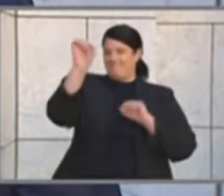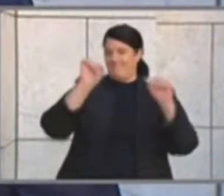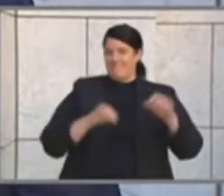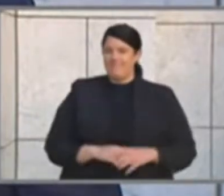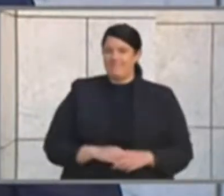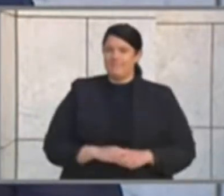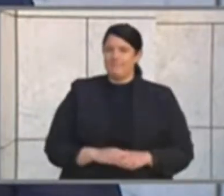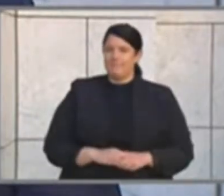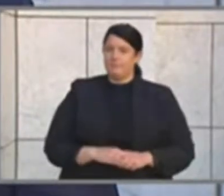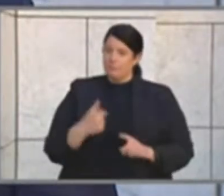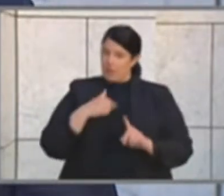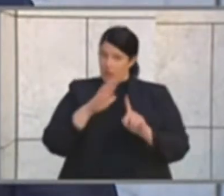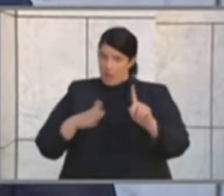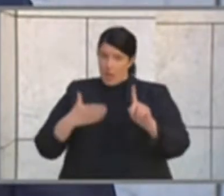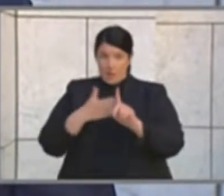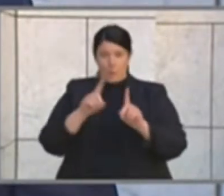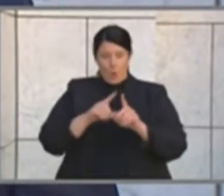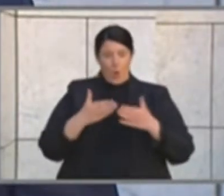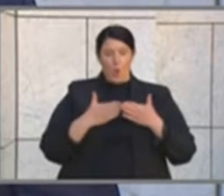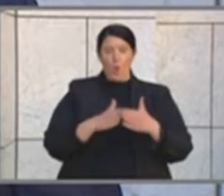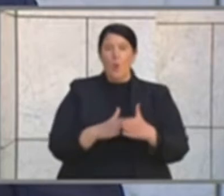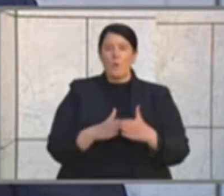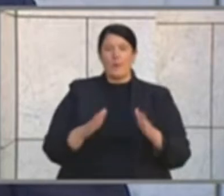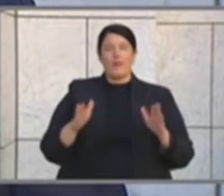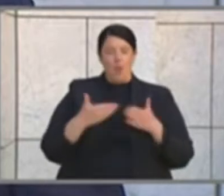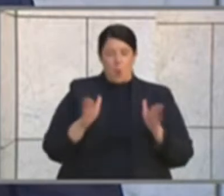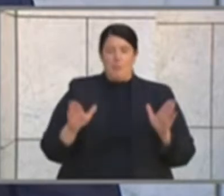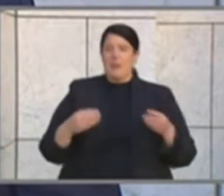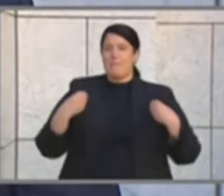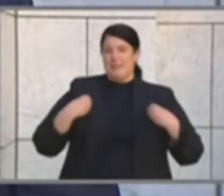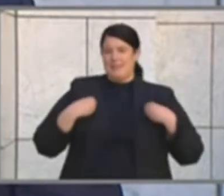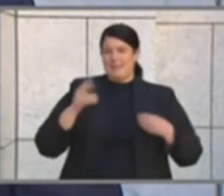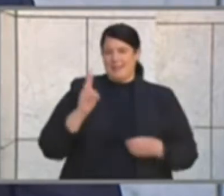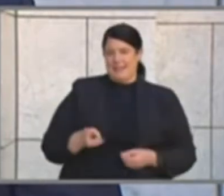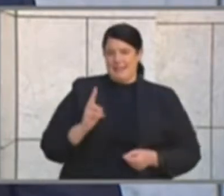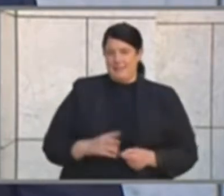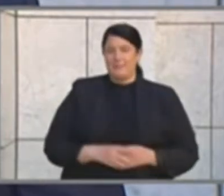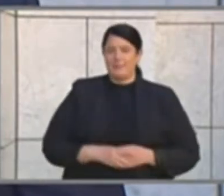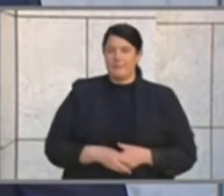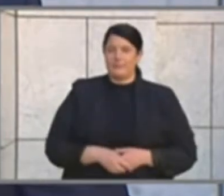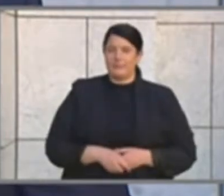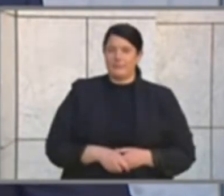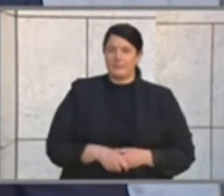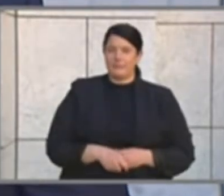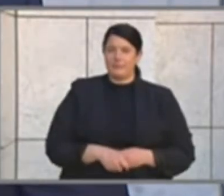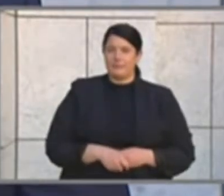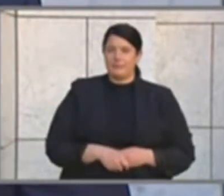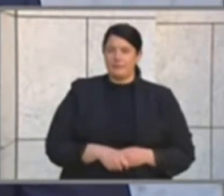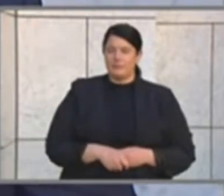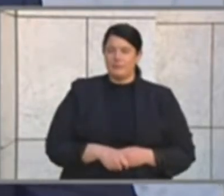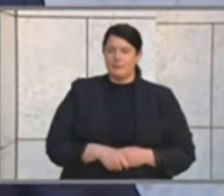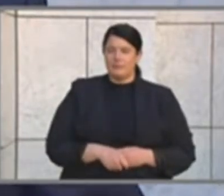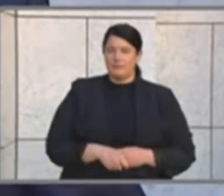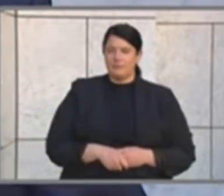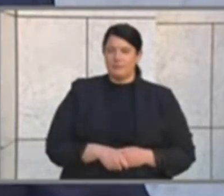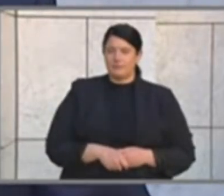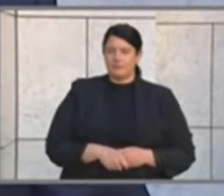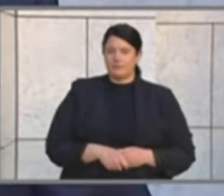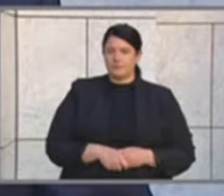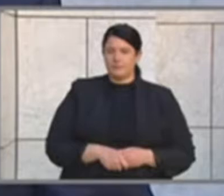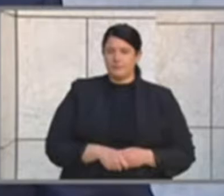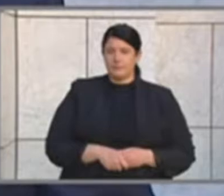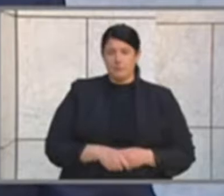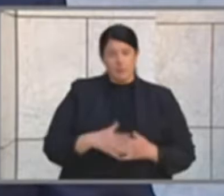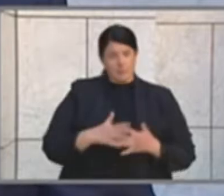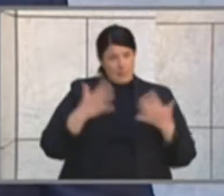all moving to reopen the economy. And I would urge people to not underestimate the scale